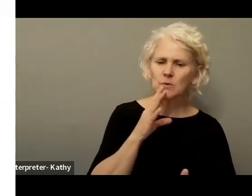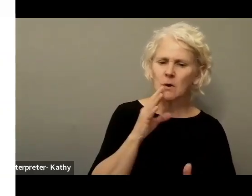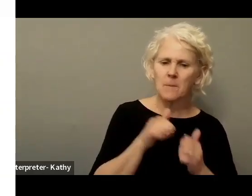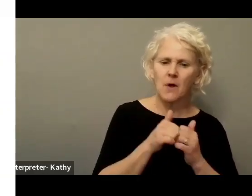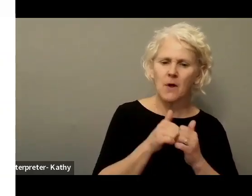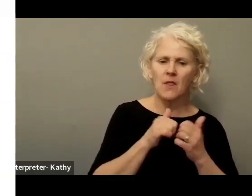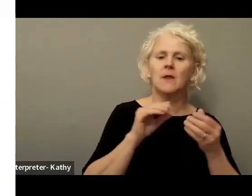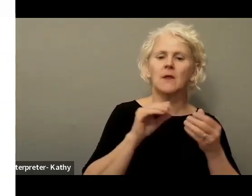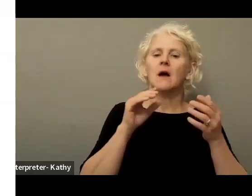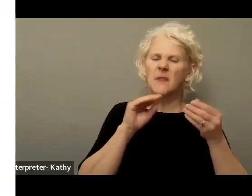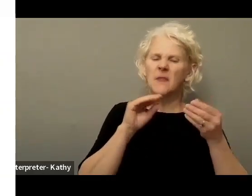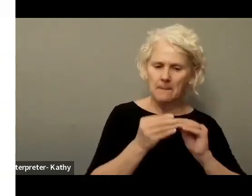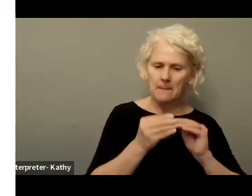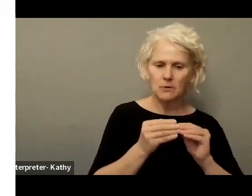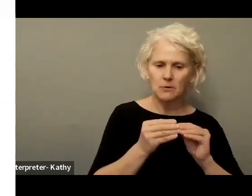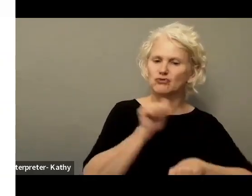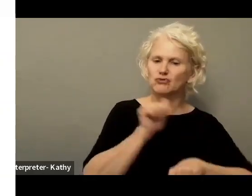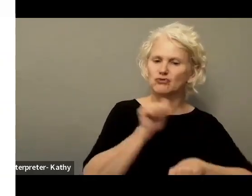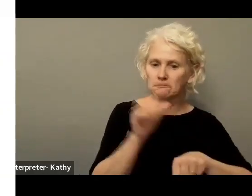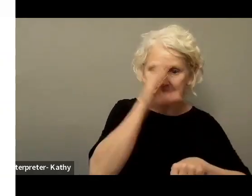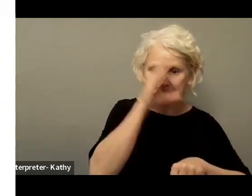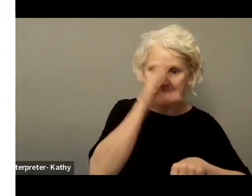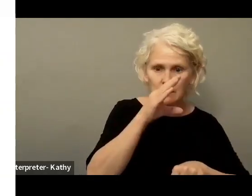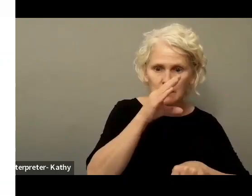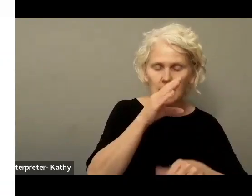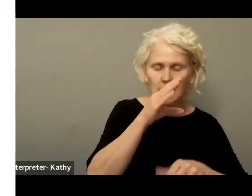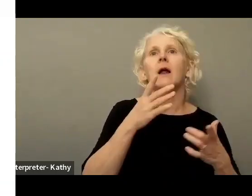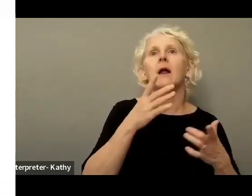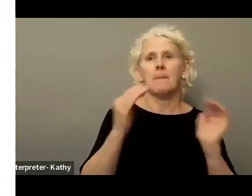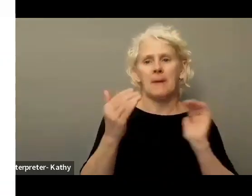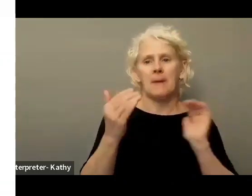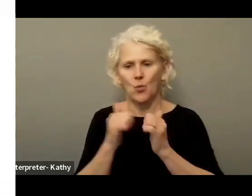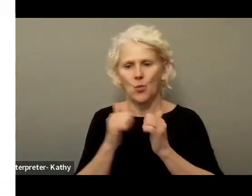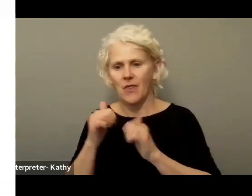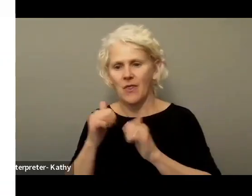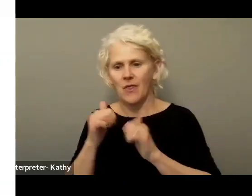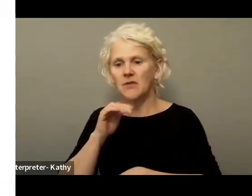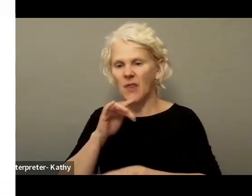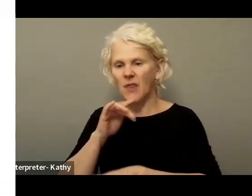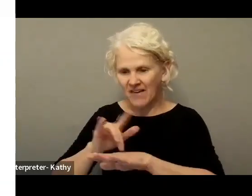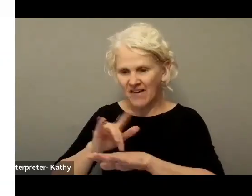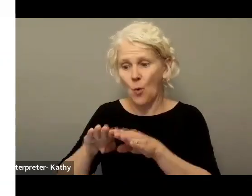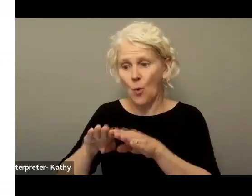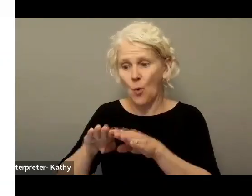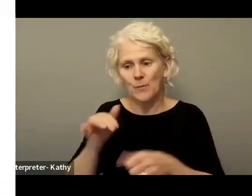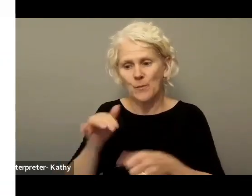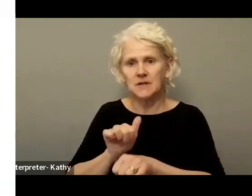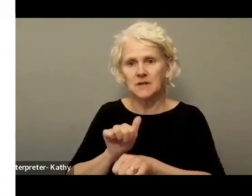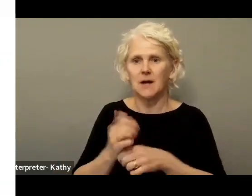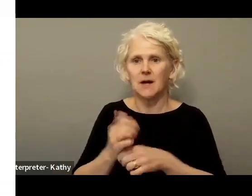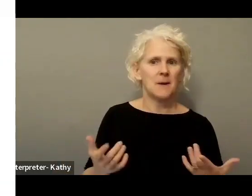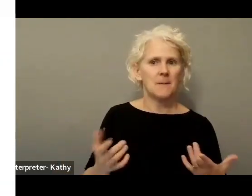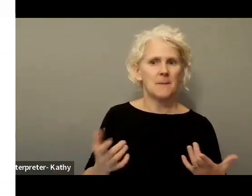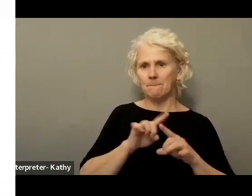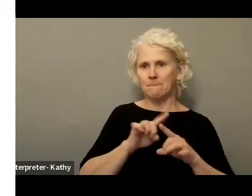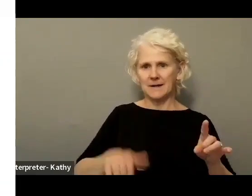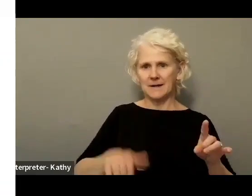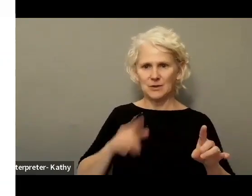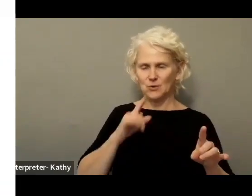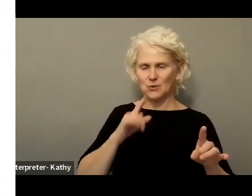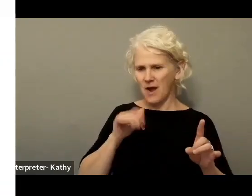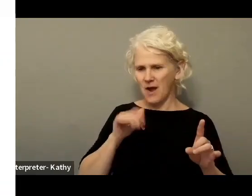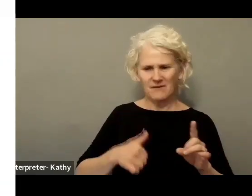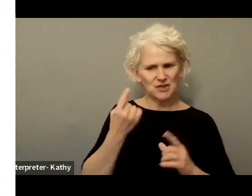vacancy, but ever since about 2018, that's pretty nonsensical, because you end up with a fraction of a job seeker per